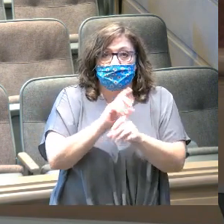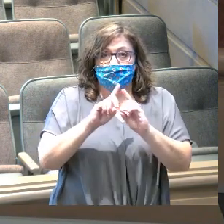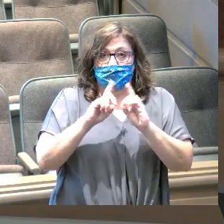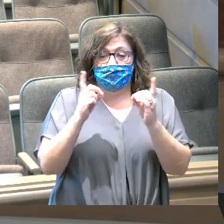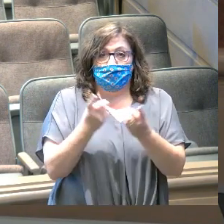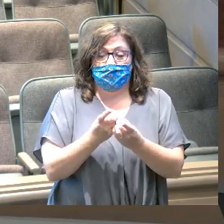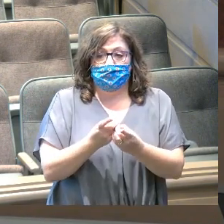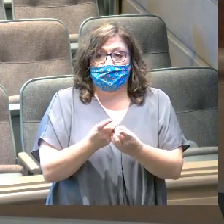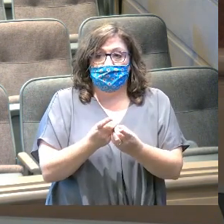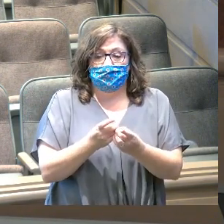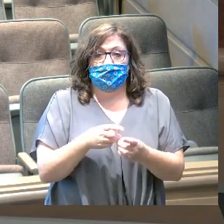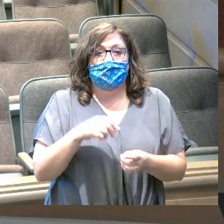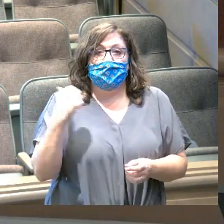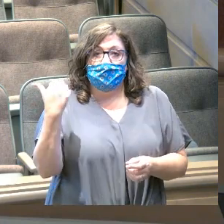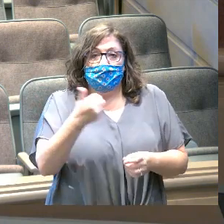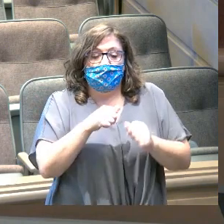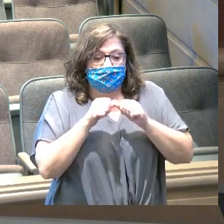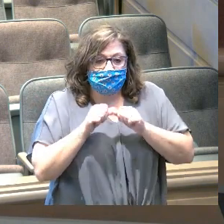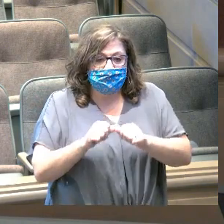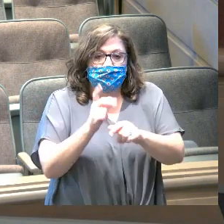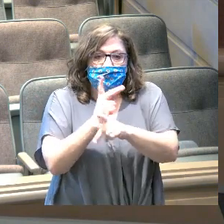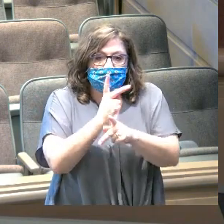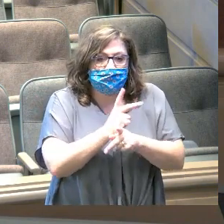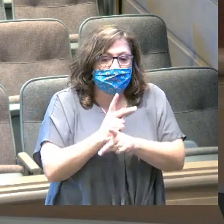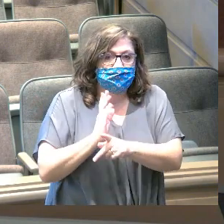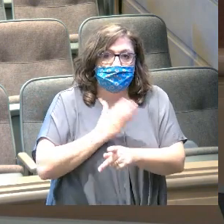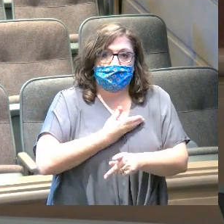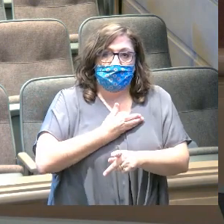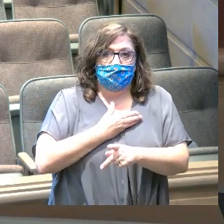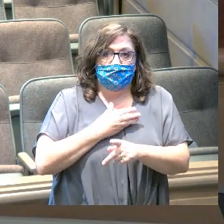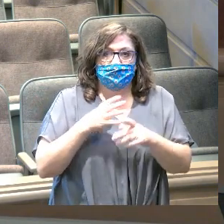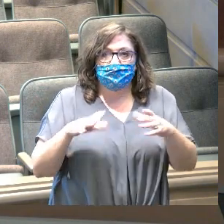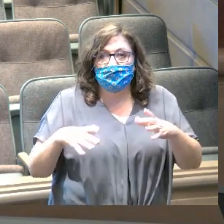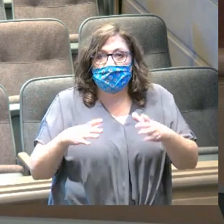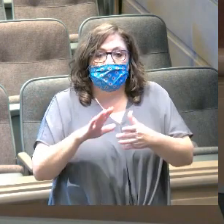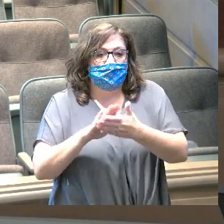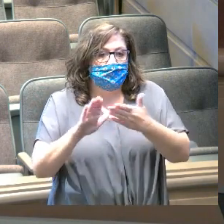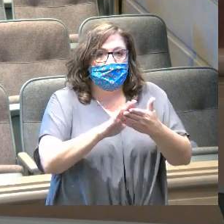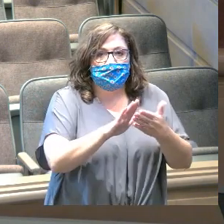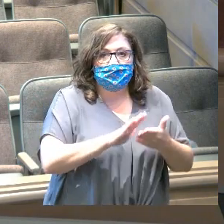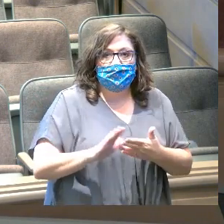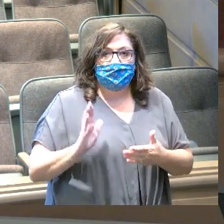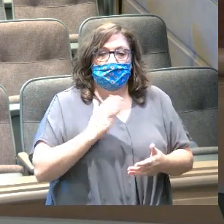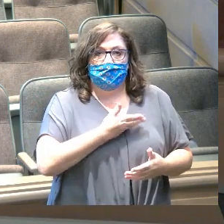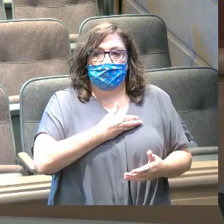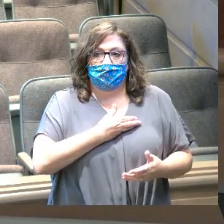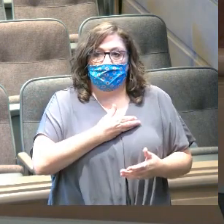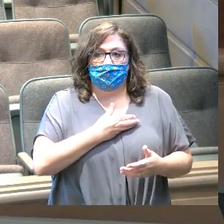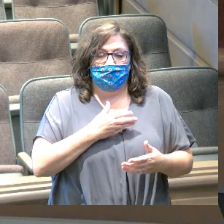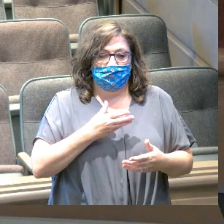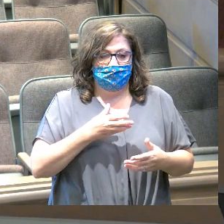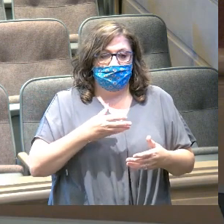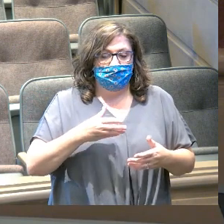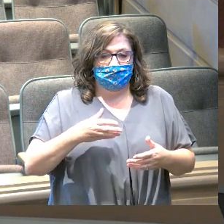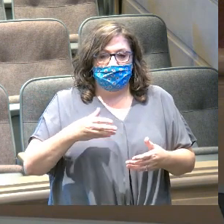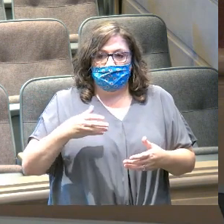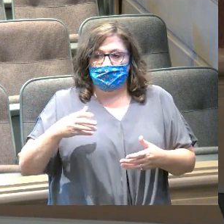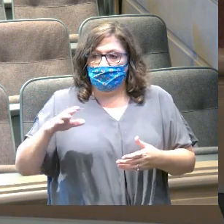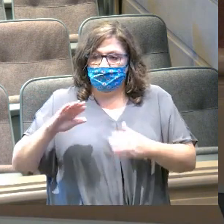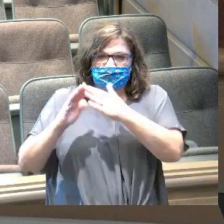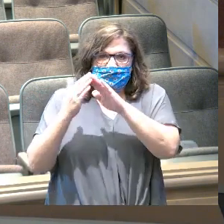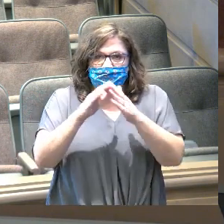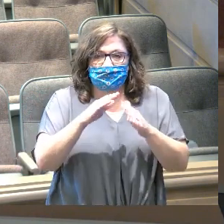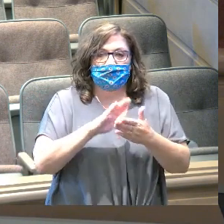have continued to maintain our properties, those who have continued to pick up our refuse, and those who work for